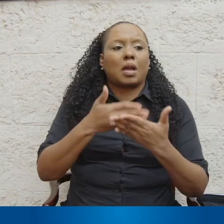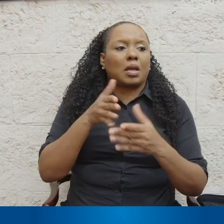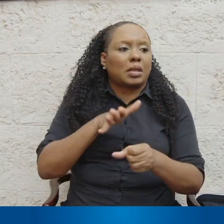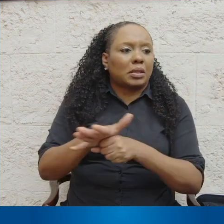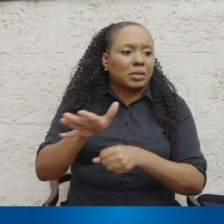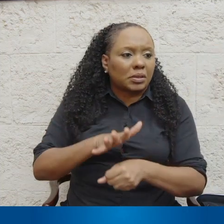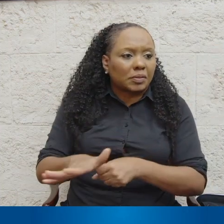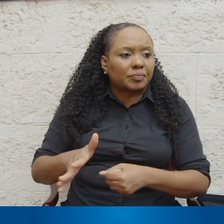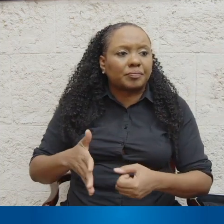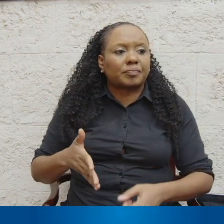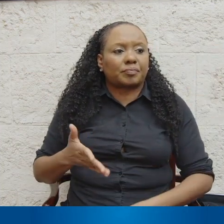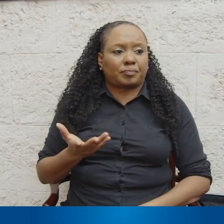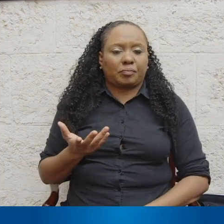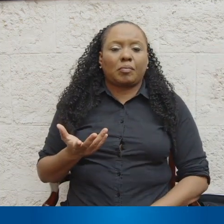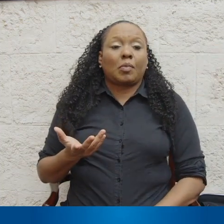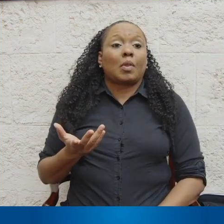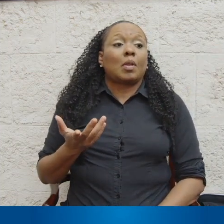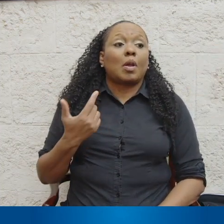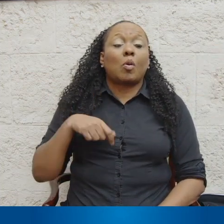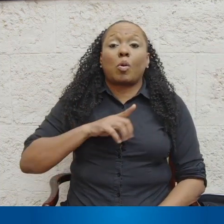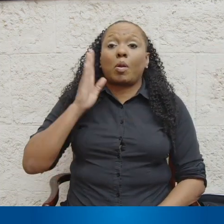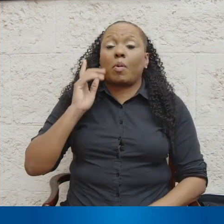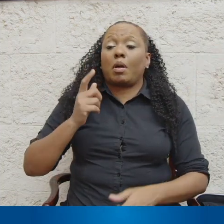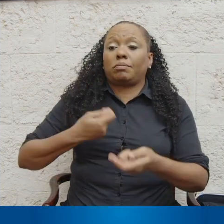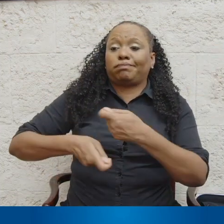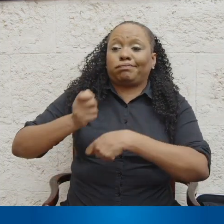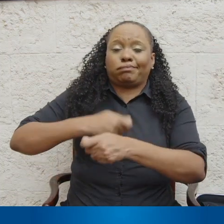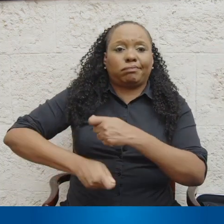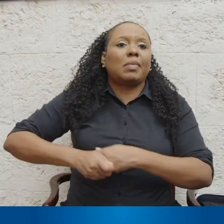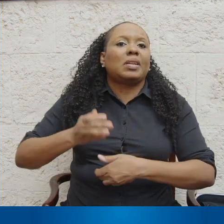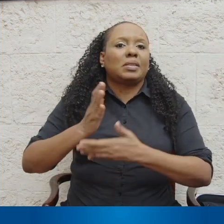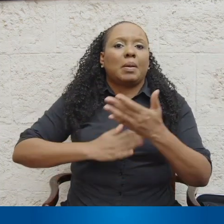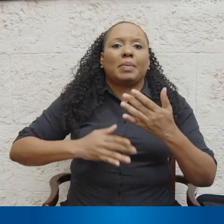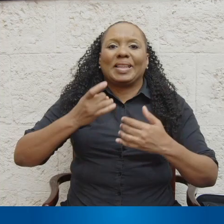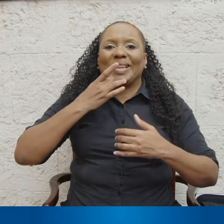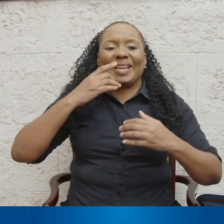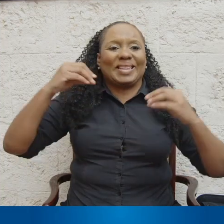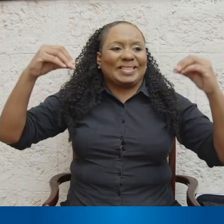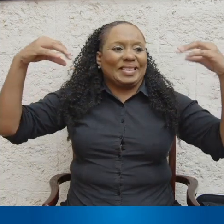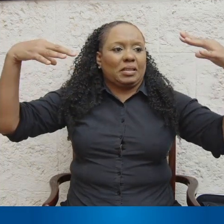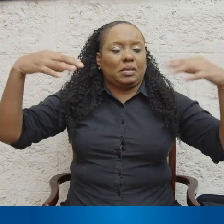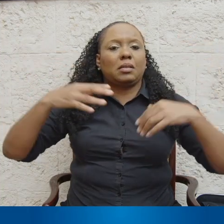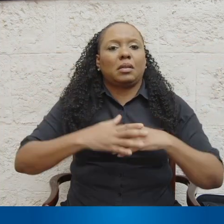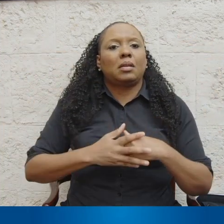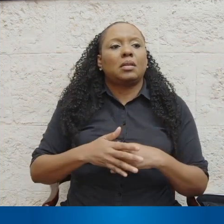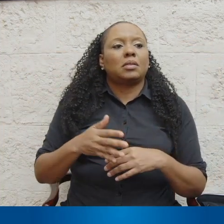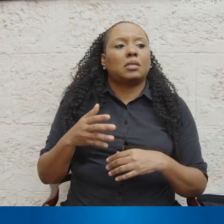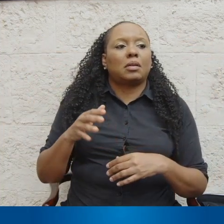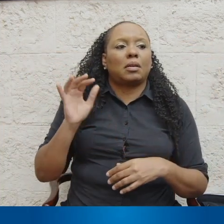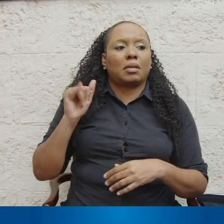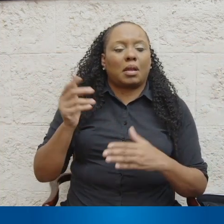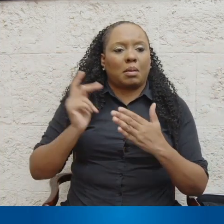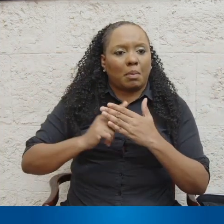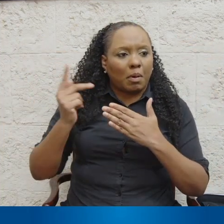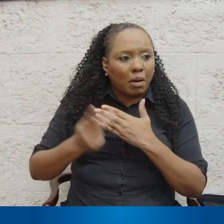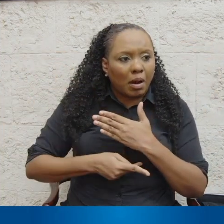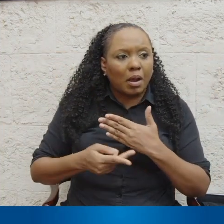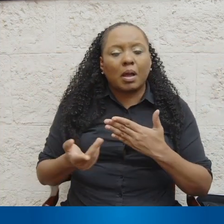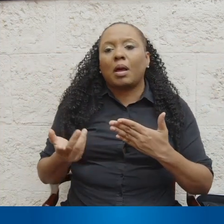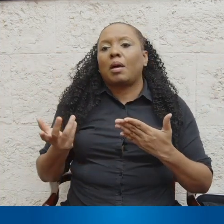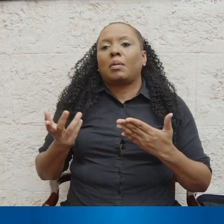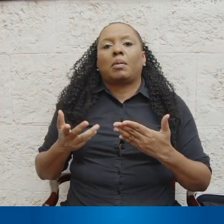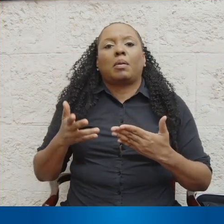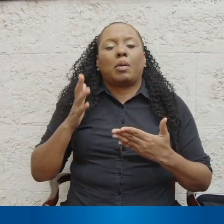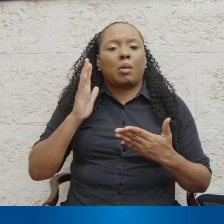the pitch, so we need place being installed. So the process would have been started through the lighting program, now have to bring bleachers and to